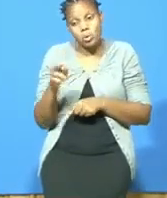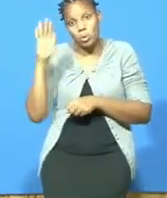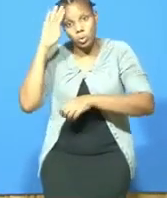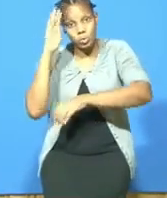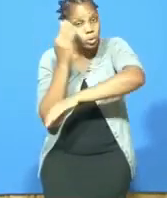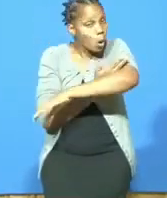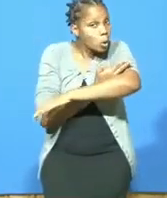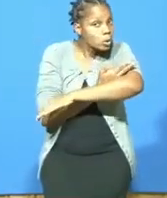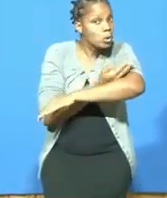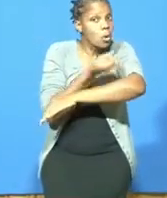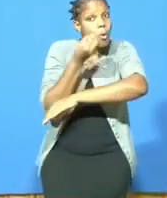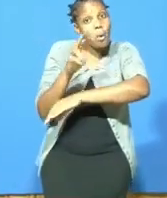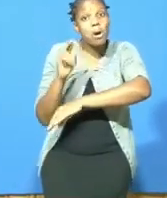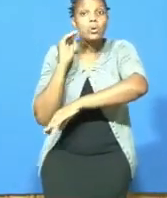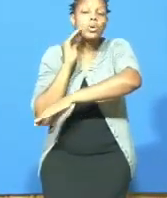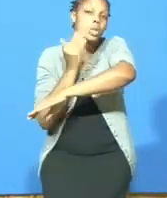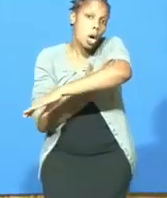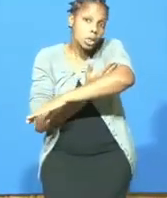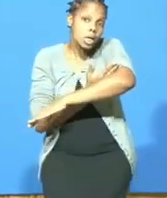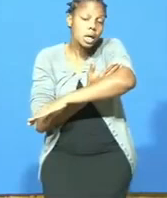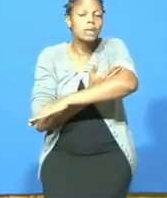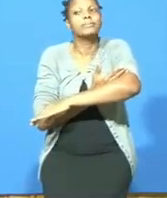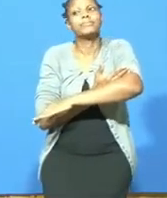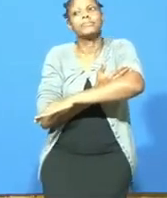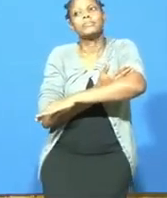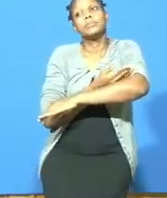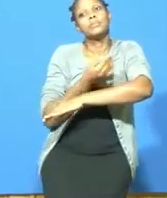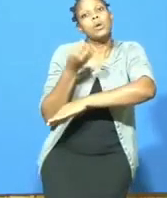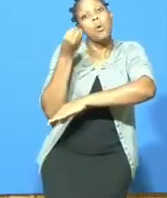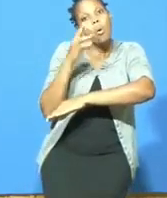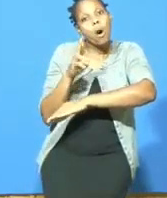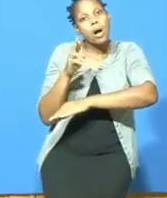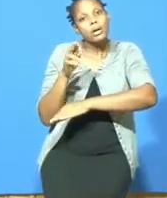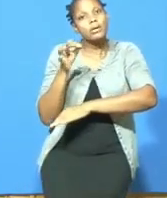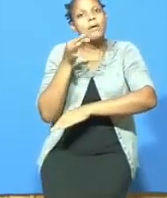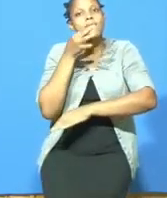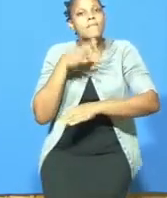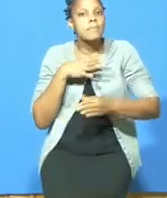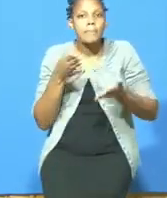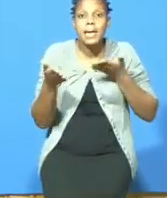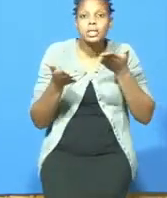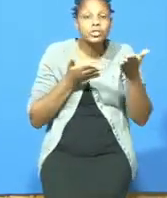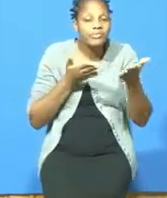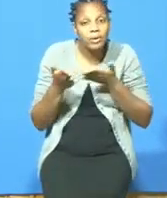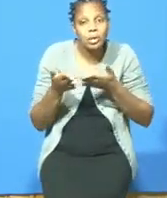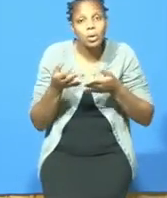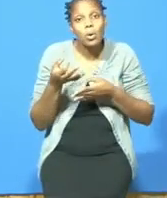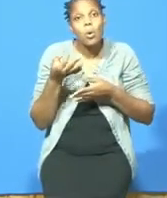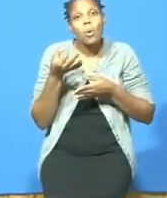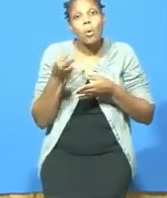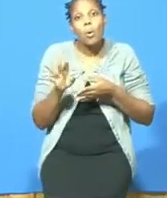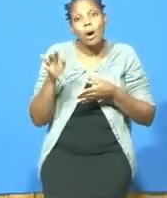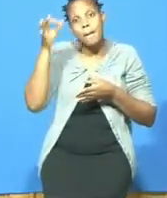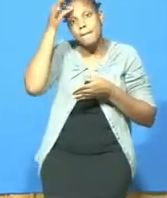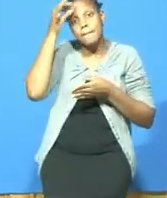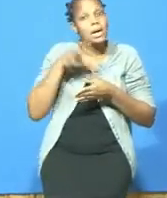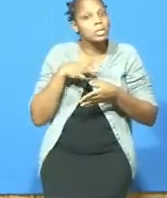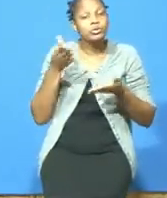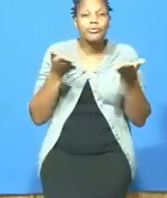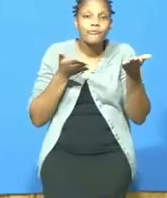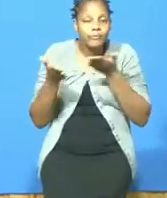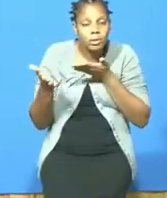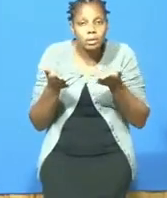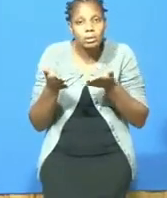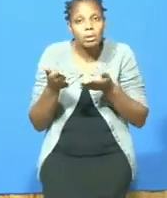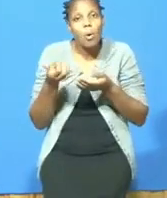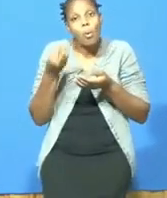son, nor your daughter, nor your maid servant, nor your female servant,